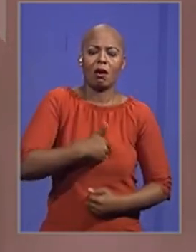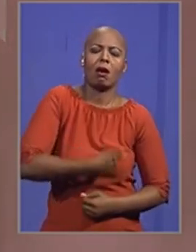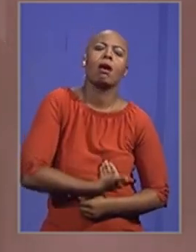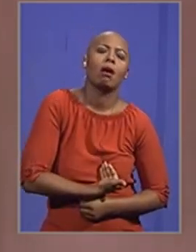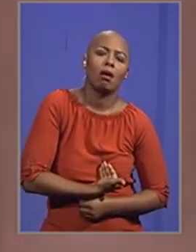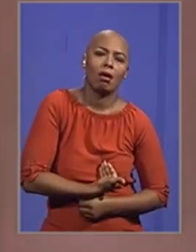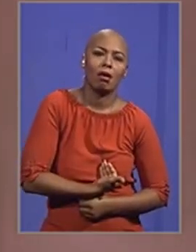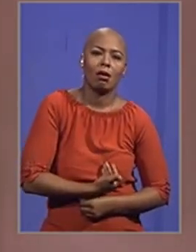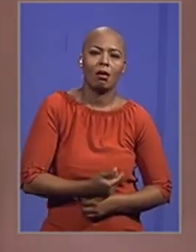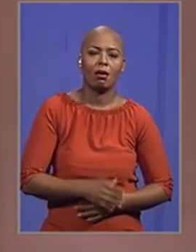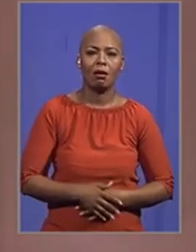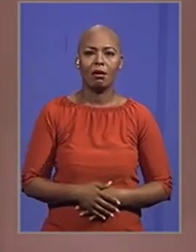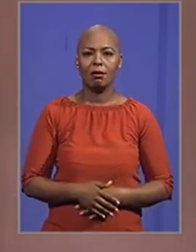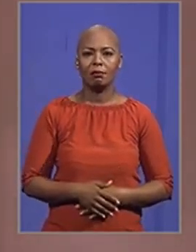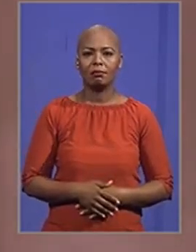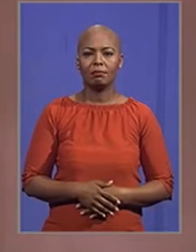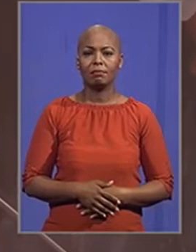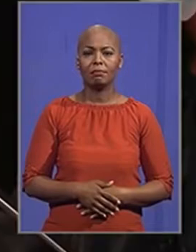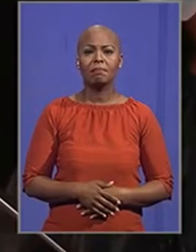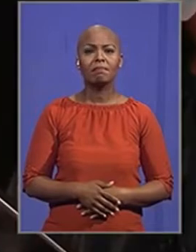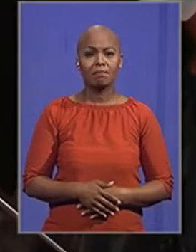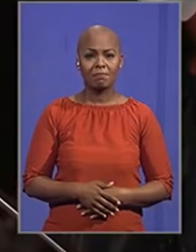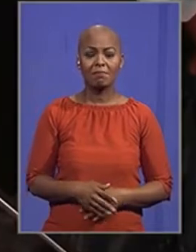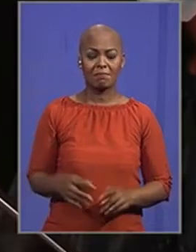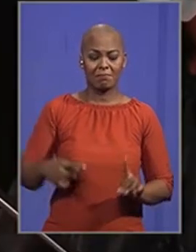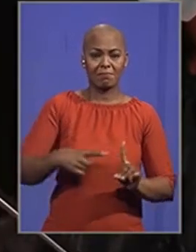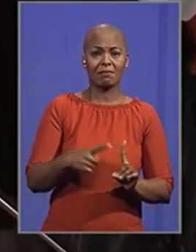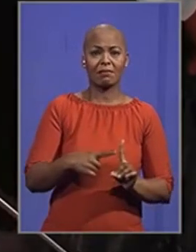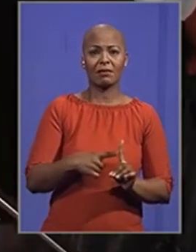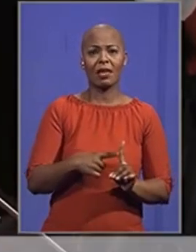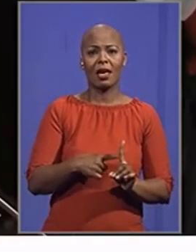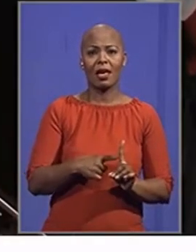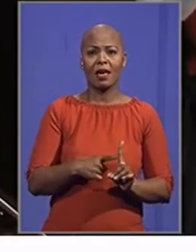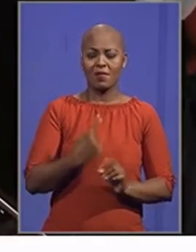portrayed all of you. You need to start judging yourself.